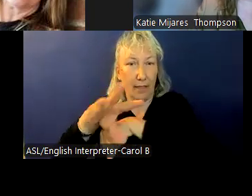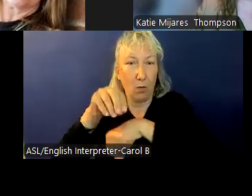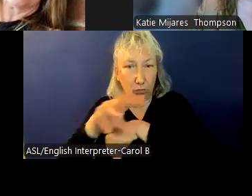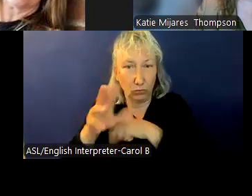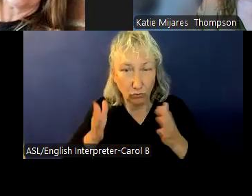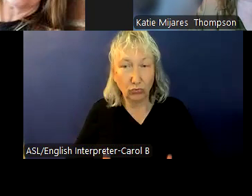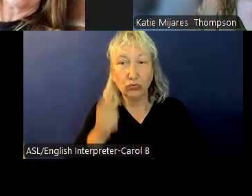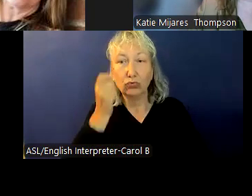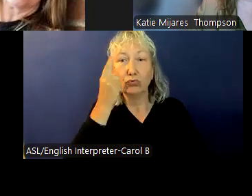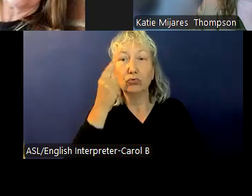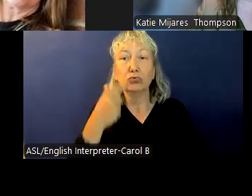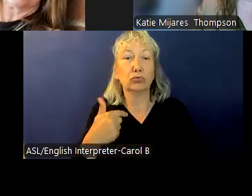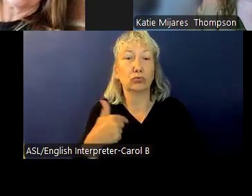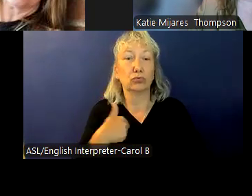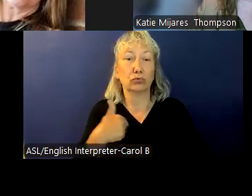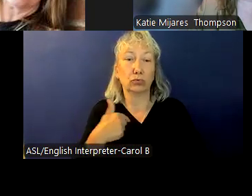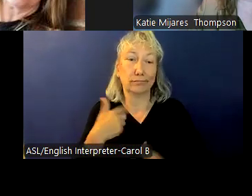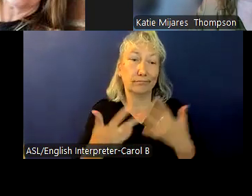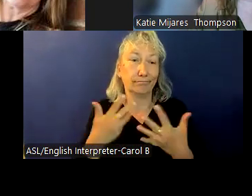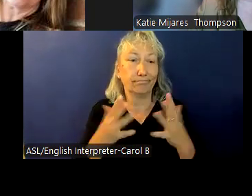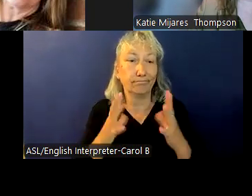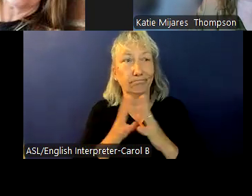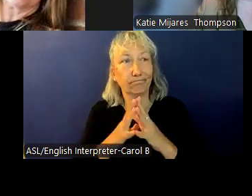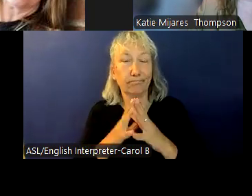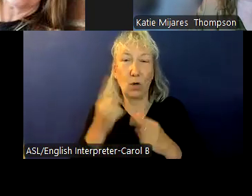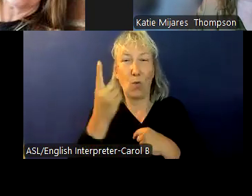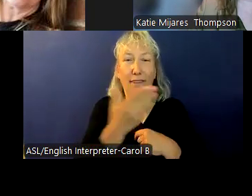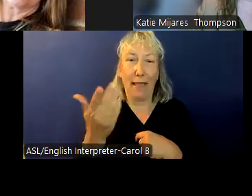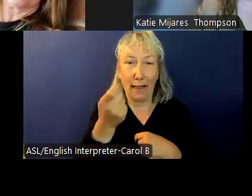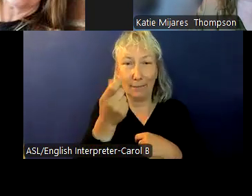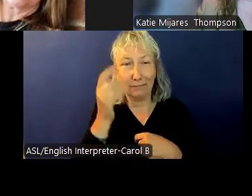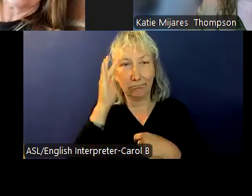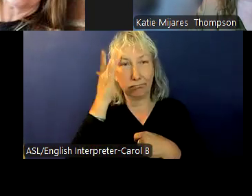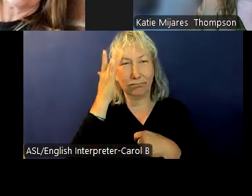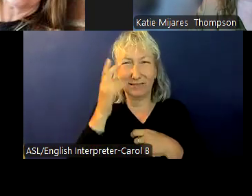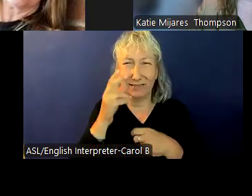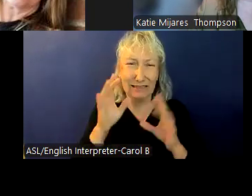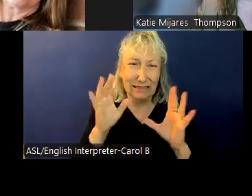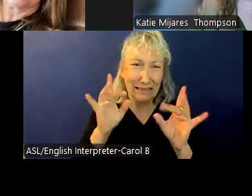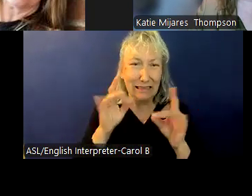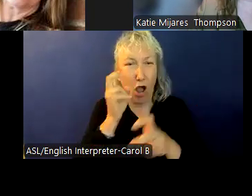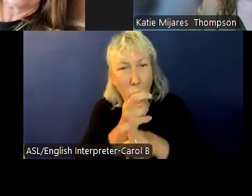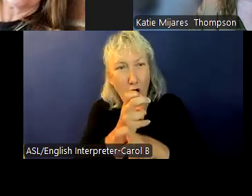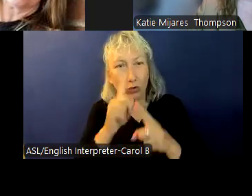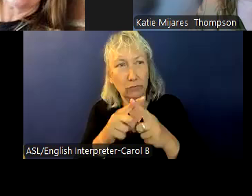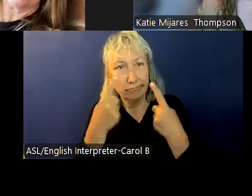but one of the things that is tricky about being in school to get a job is that under